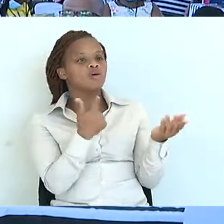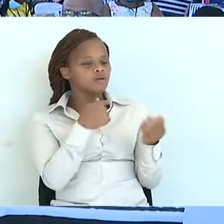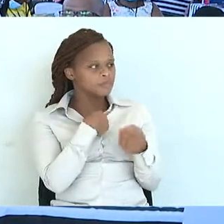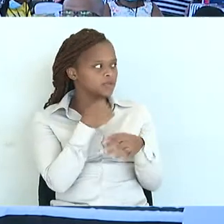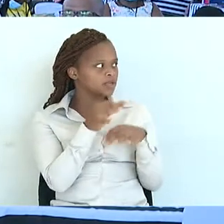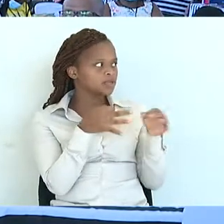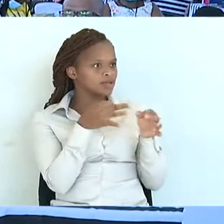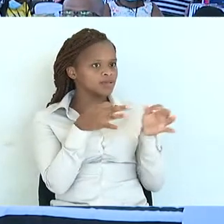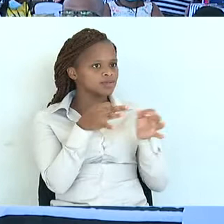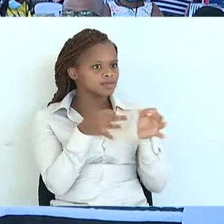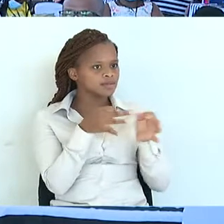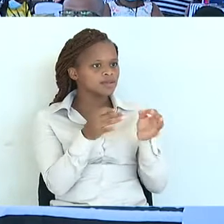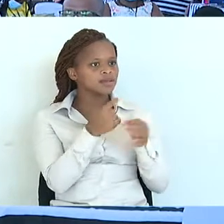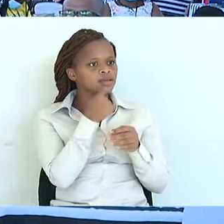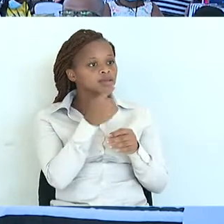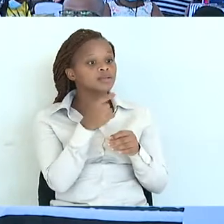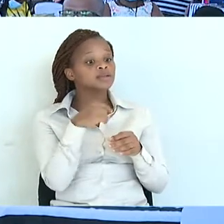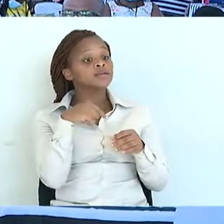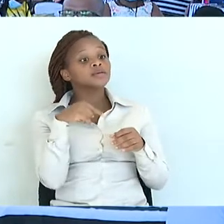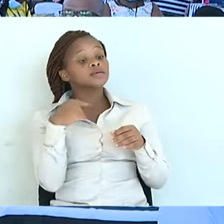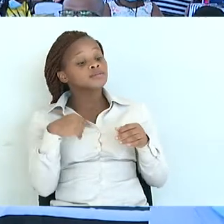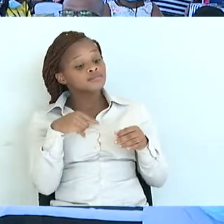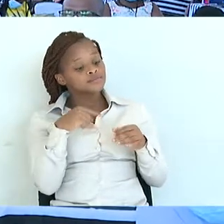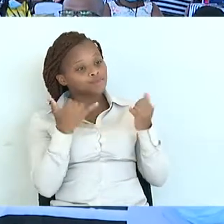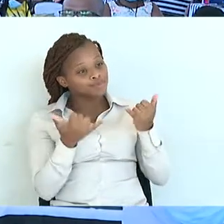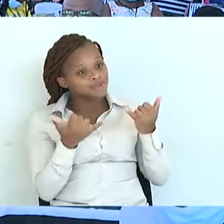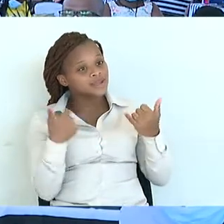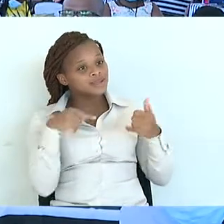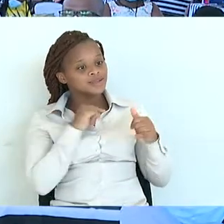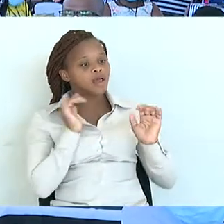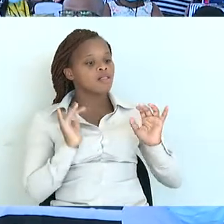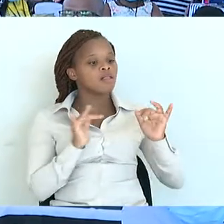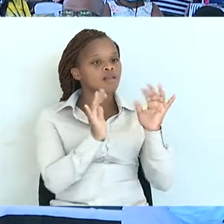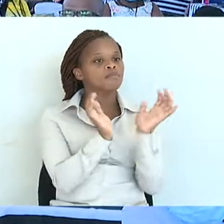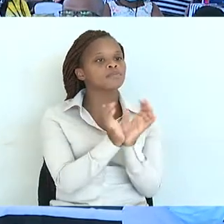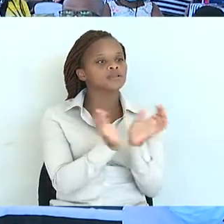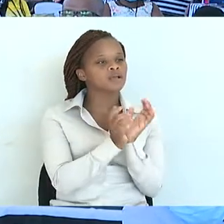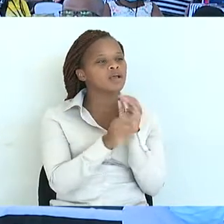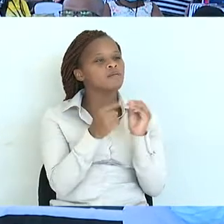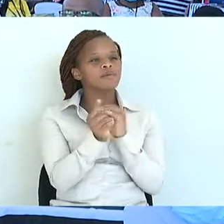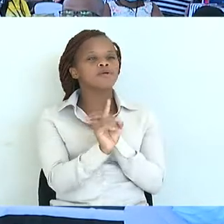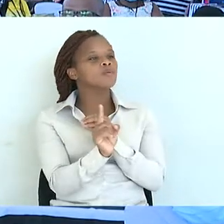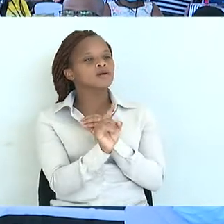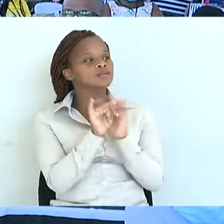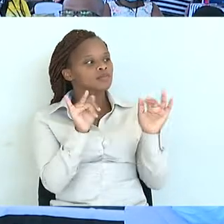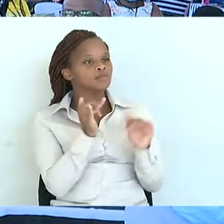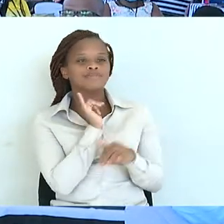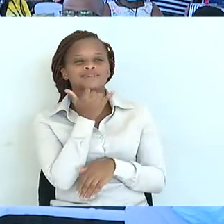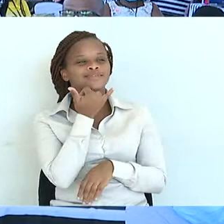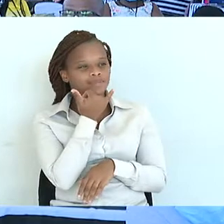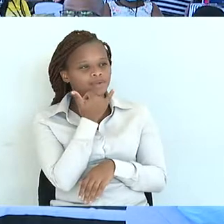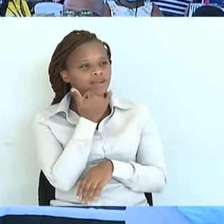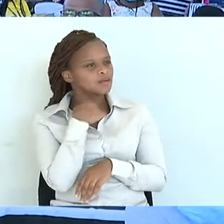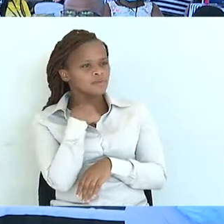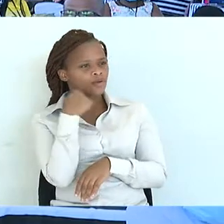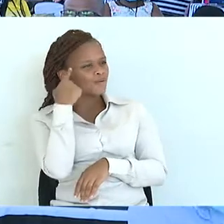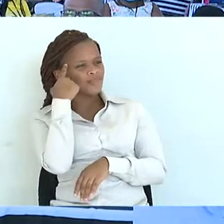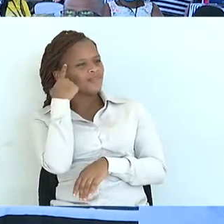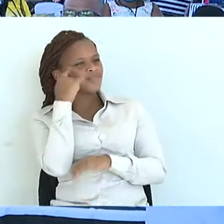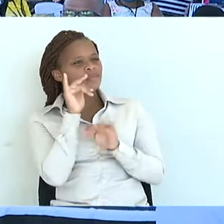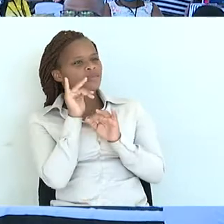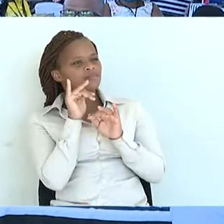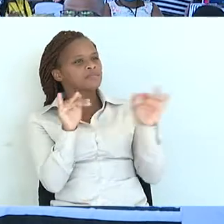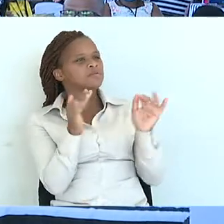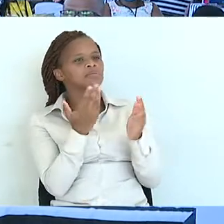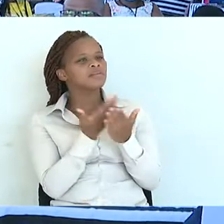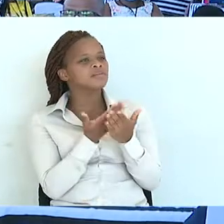ukuthi what was this meeting all about. Bajabulile. I don't think kunomuntu ozohamba athi asizwanga. So